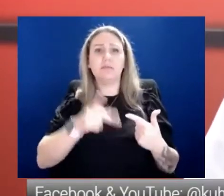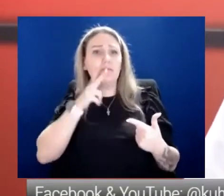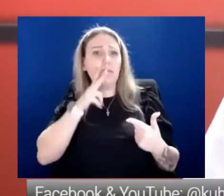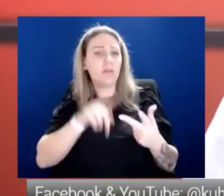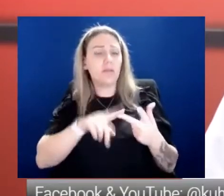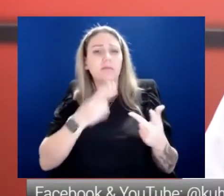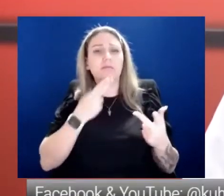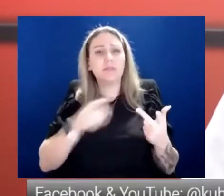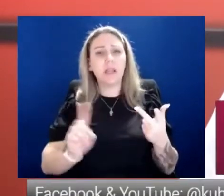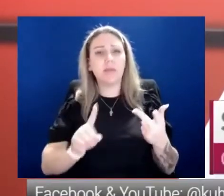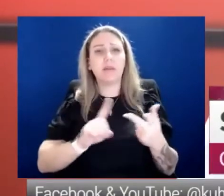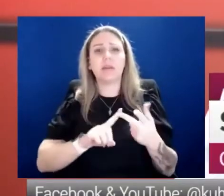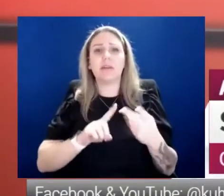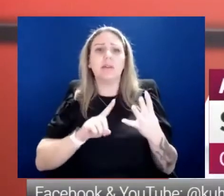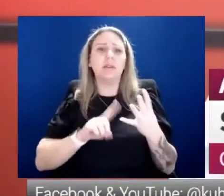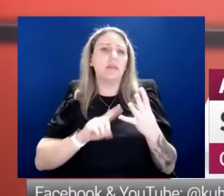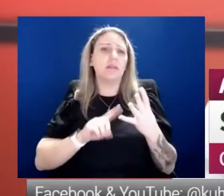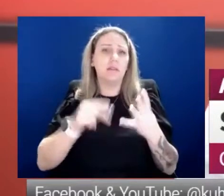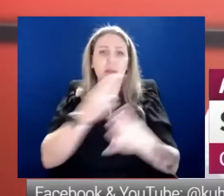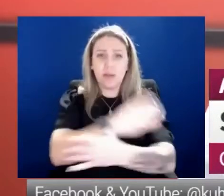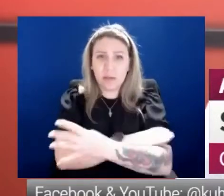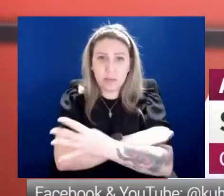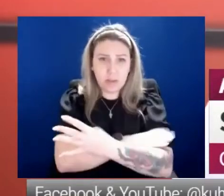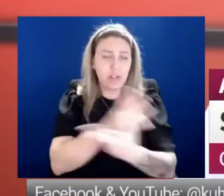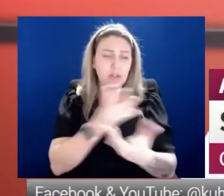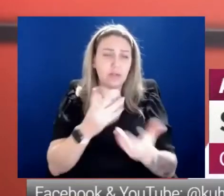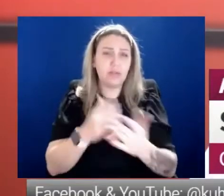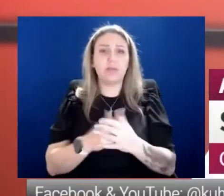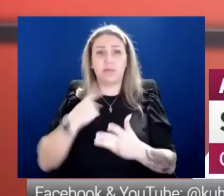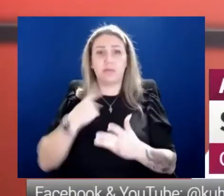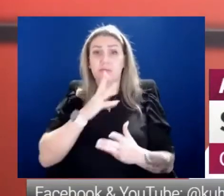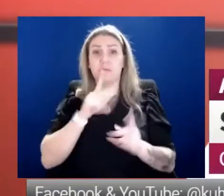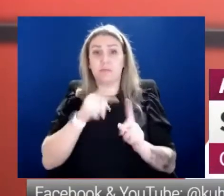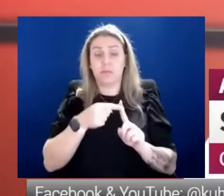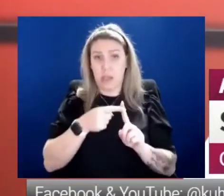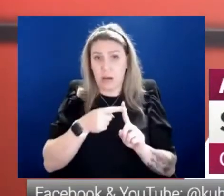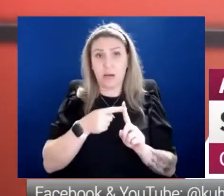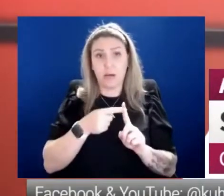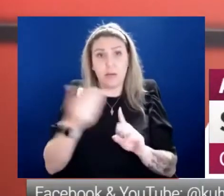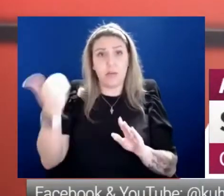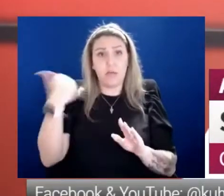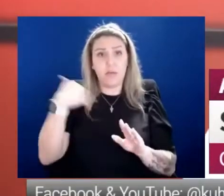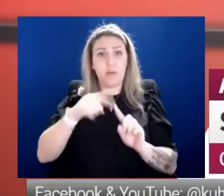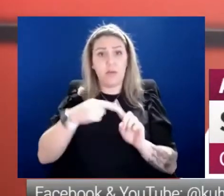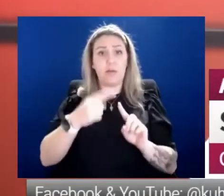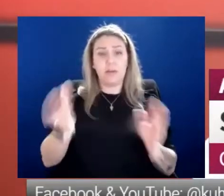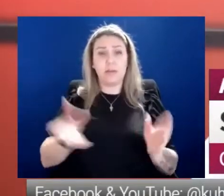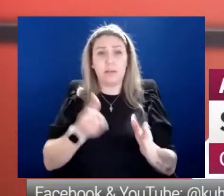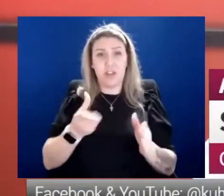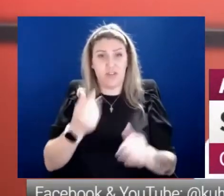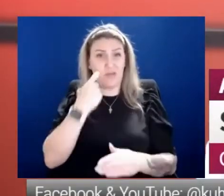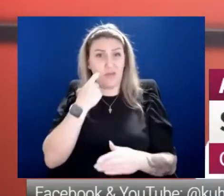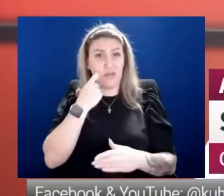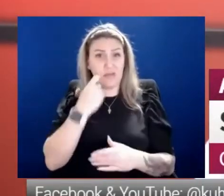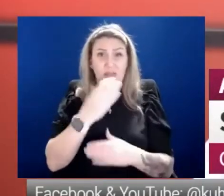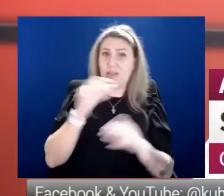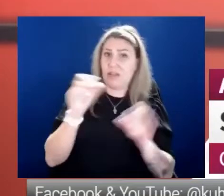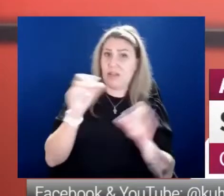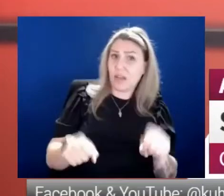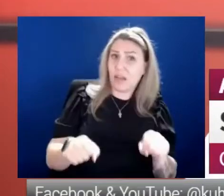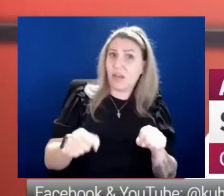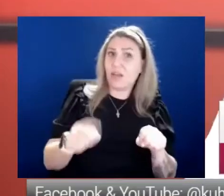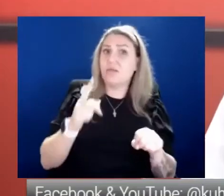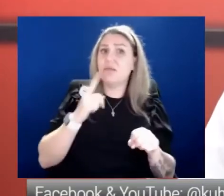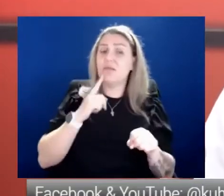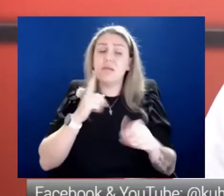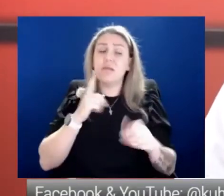hypertension? So we've talked about that before, kind of piggies back to when I was here last time. And so the answer is, are you potentially able to go on? We want to manage your symptoms first,